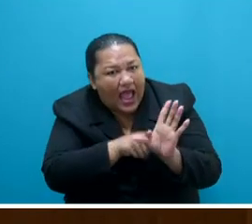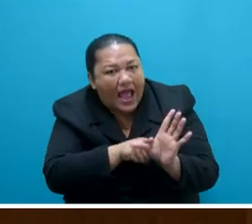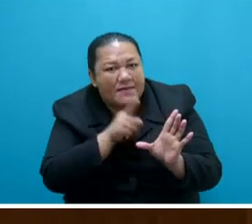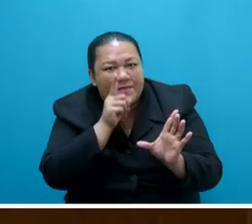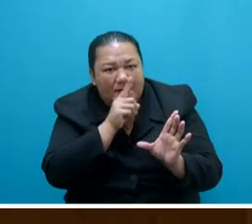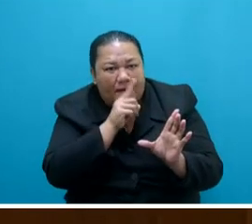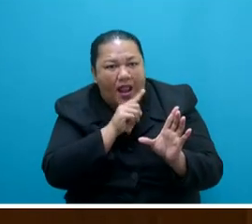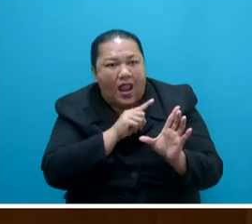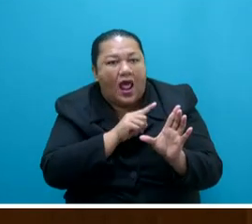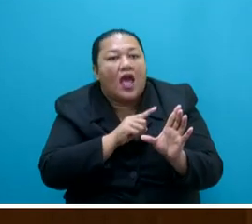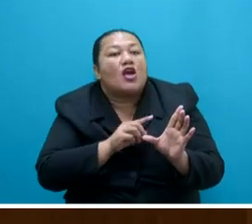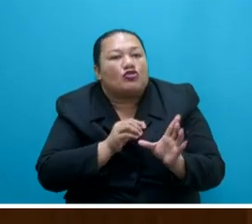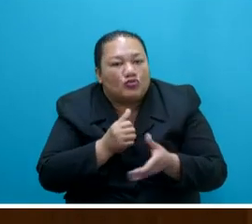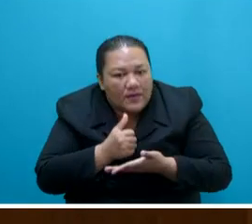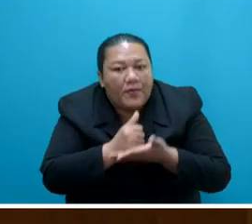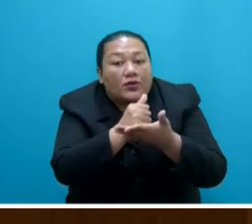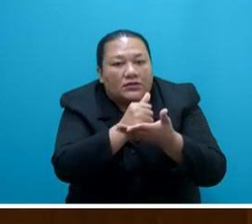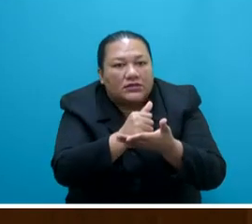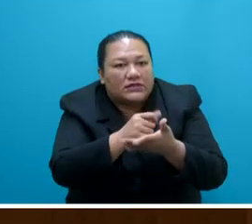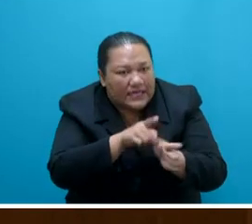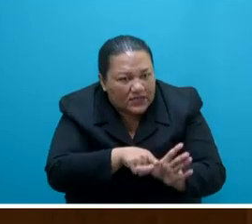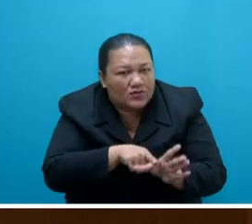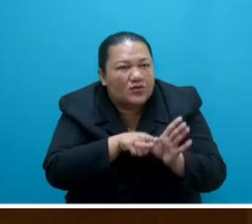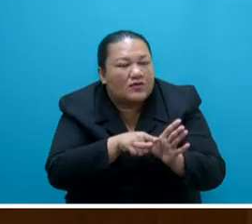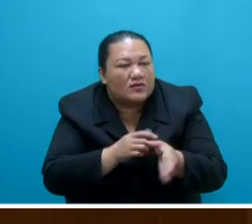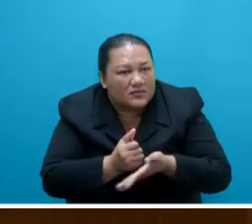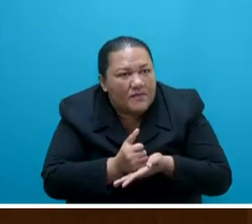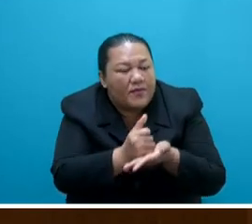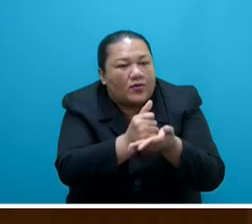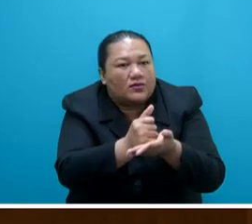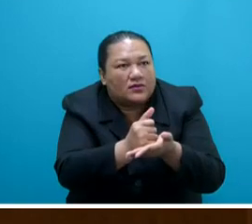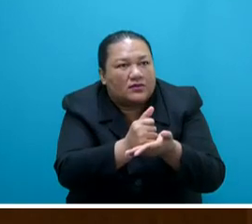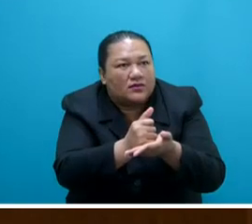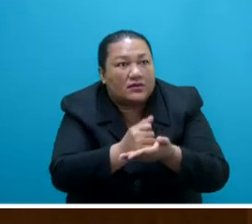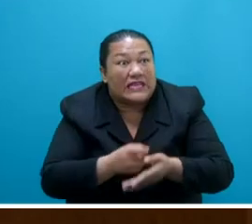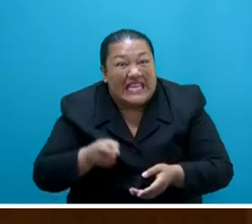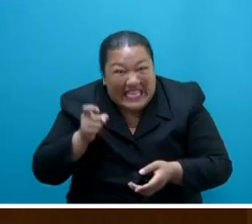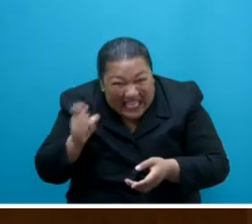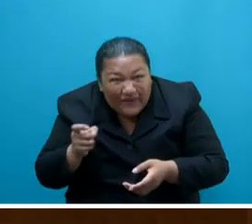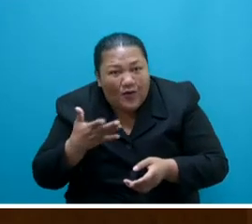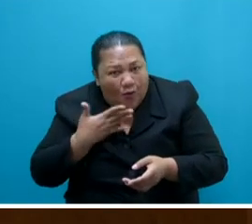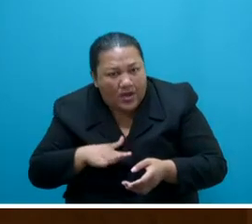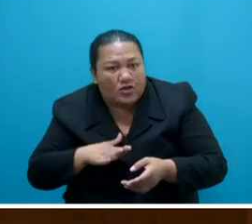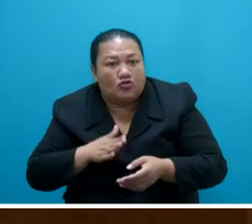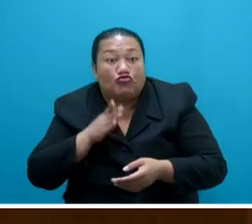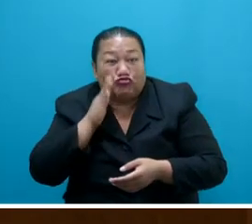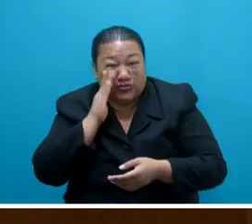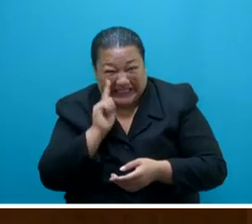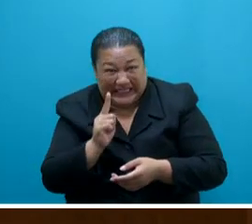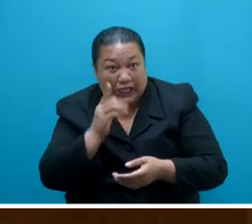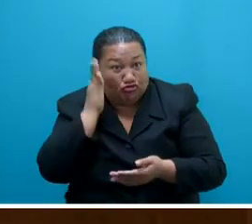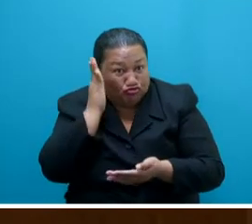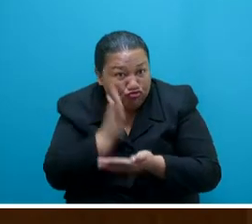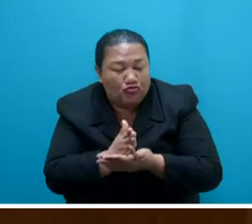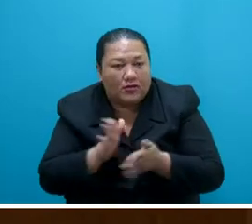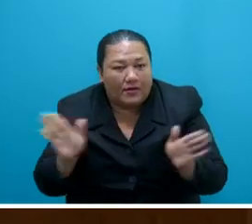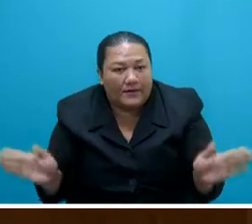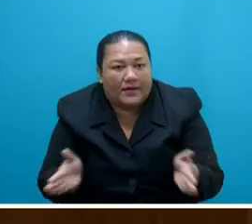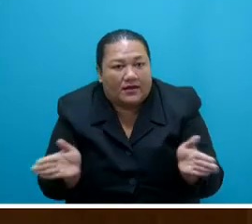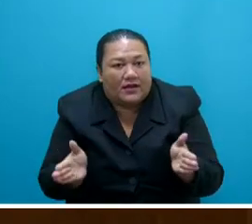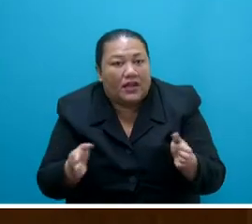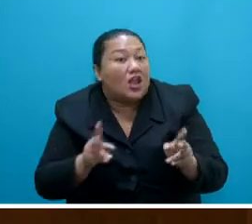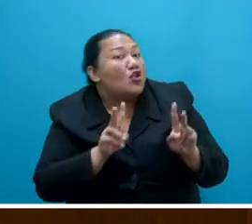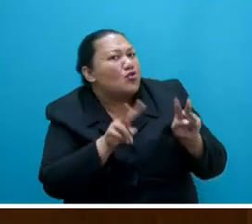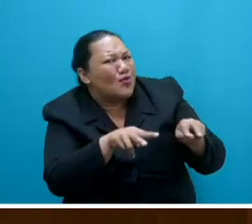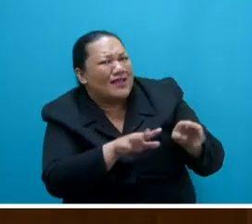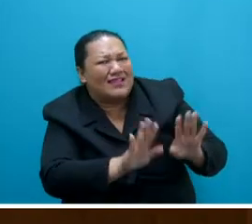government's projects in their communities. If you want to see true patriots, look to the children of Fiji